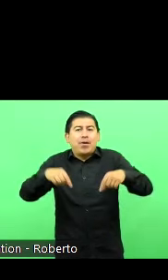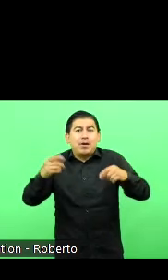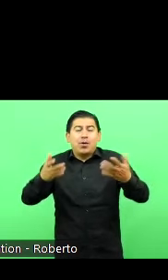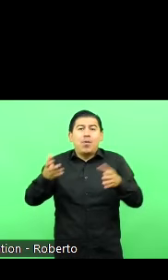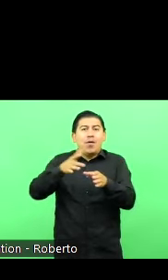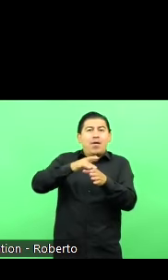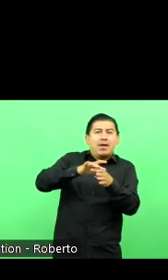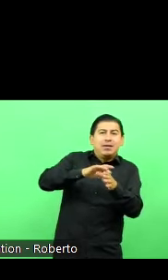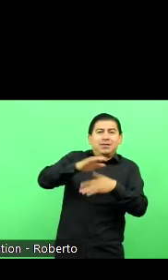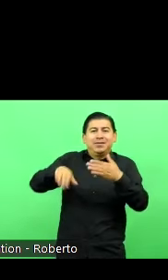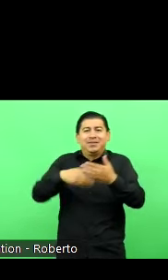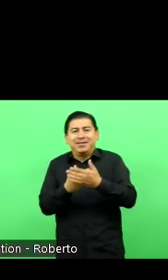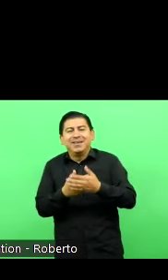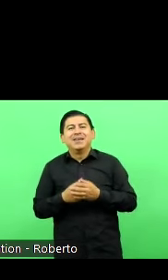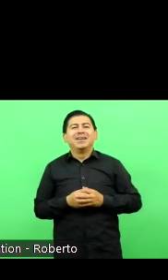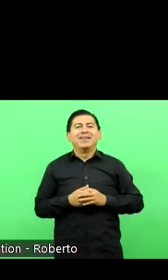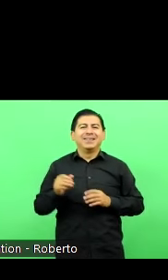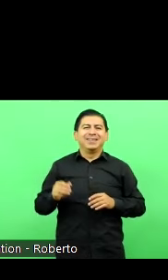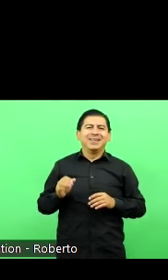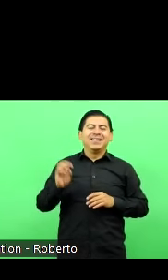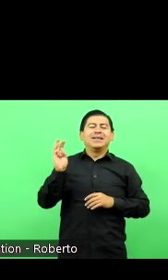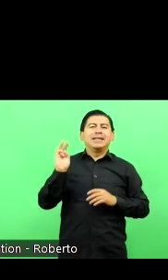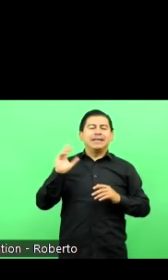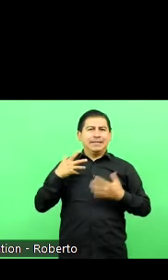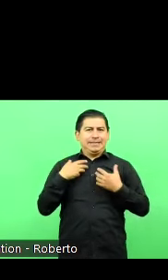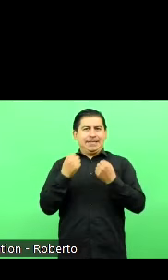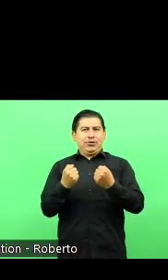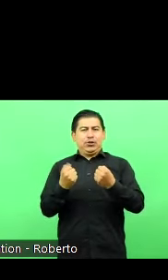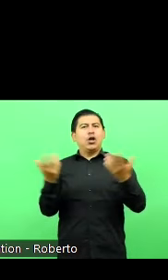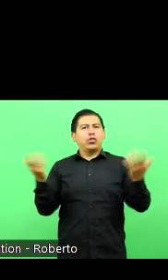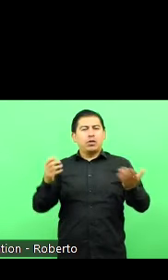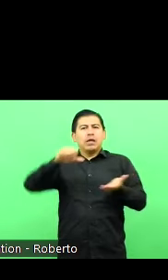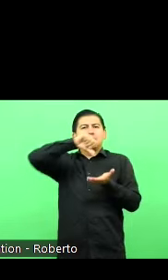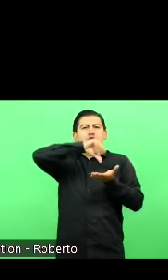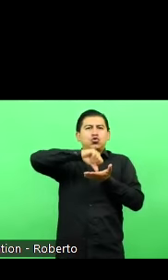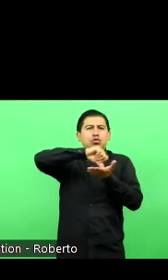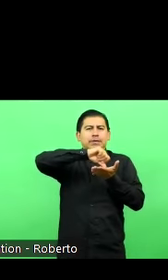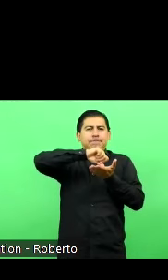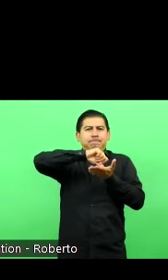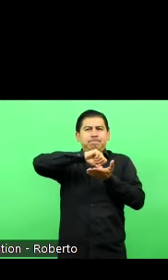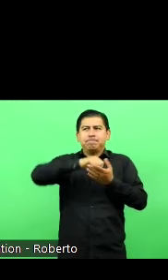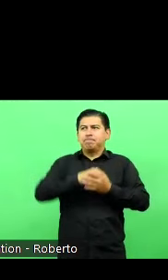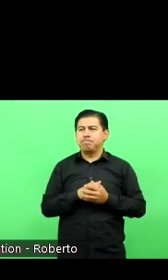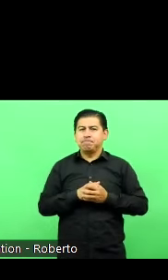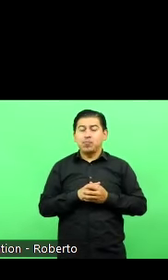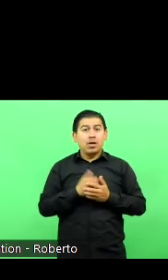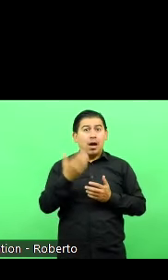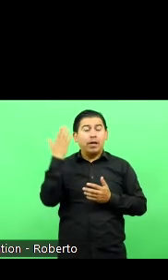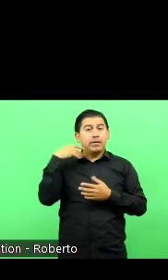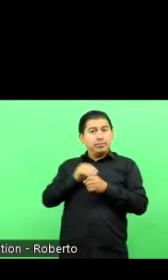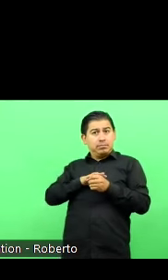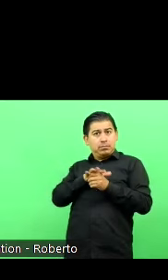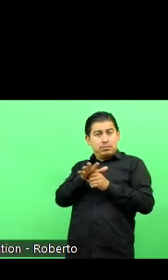urban settings. We saw this during the pandemic, and we are seeing it now with the